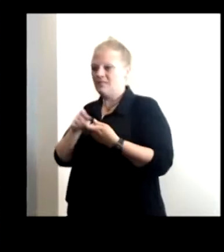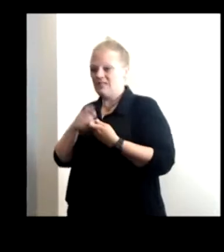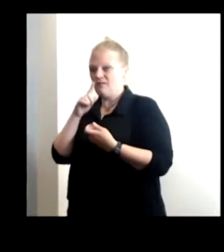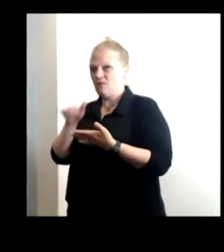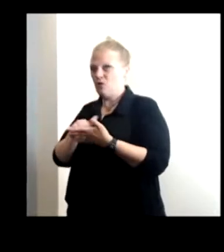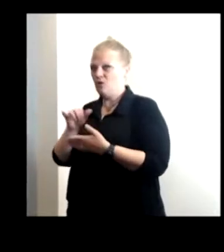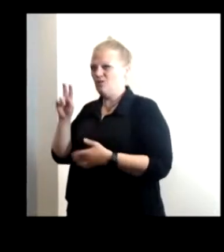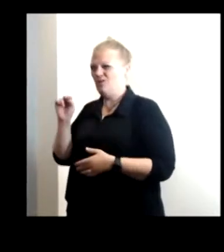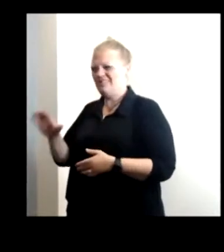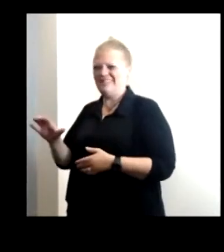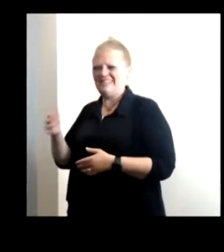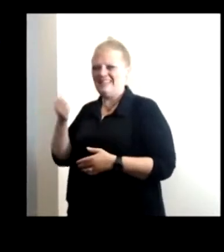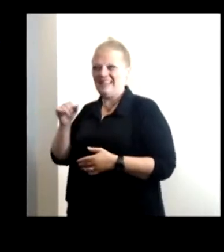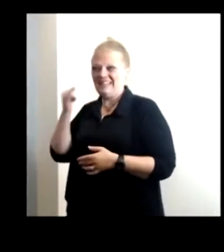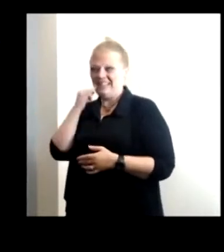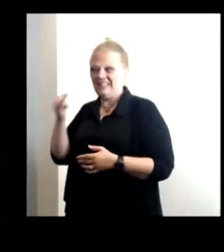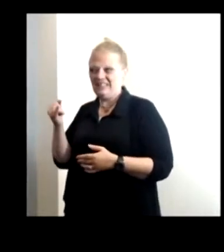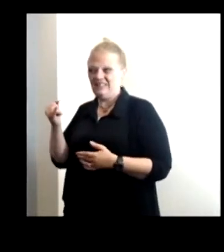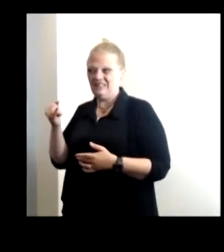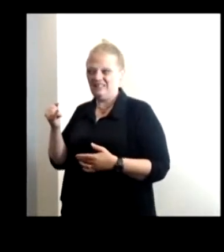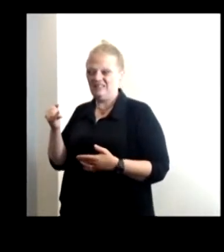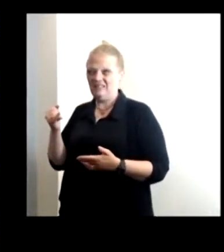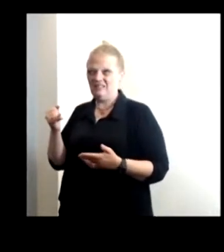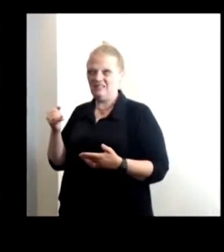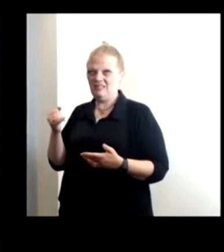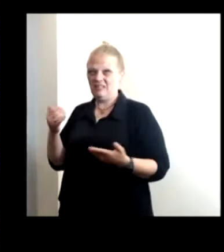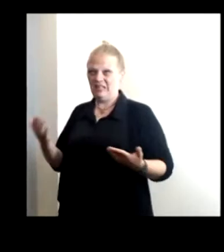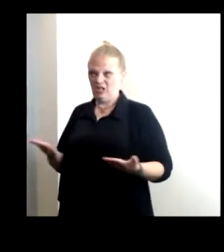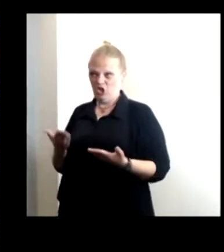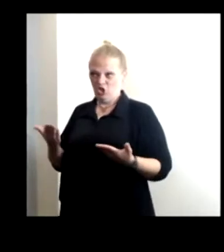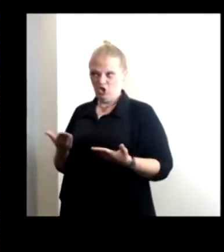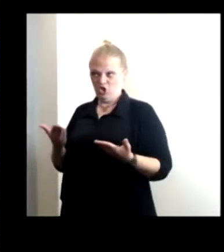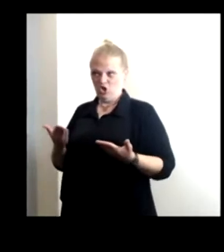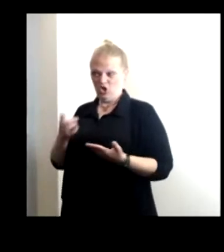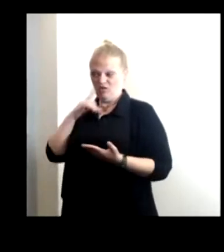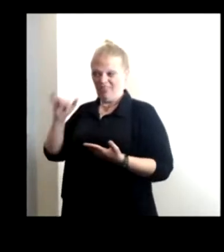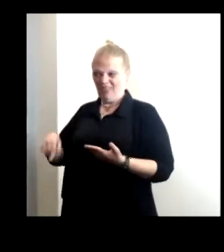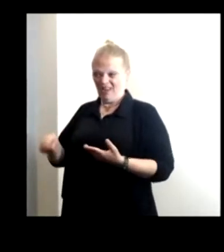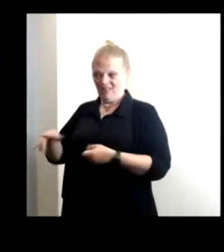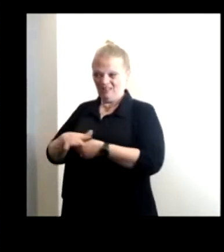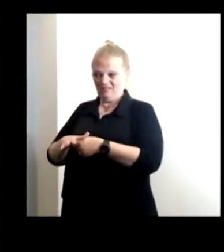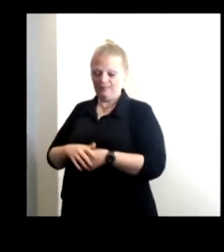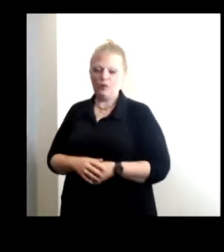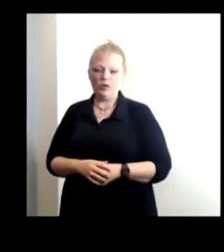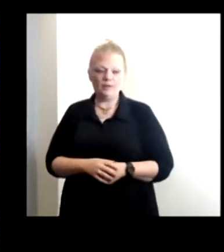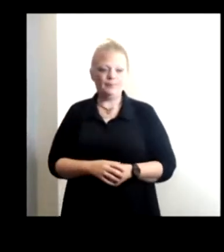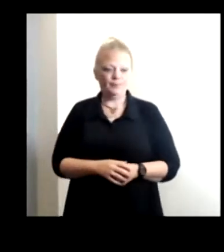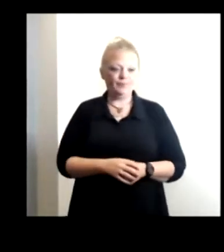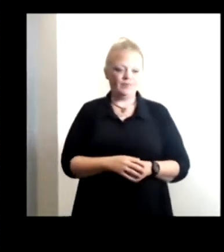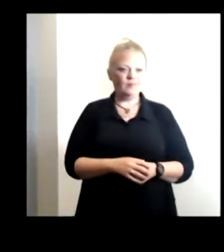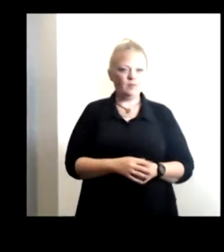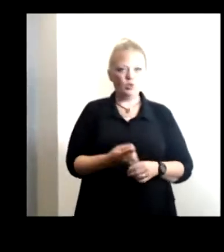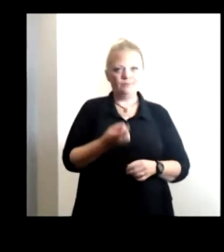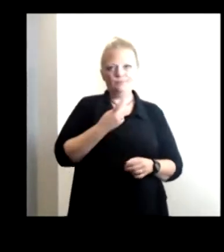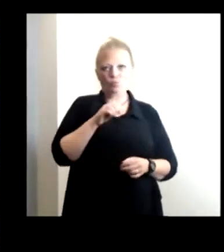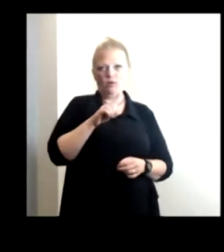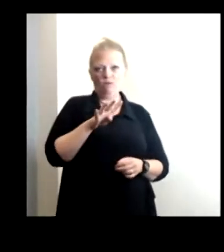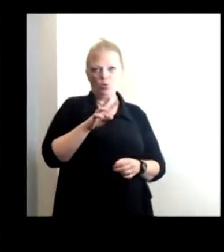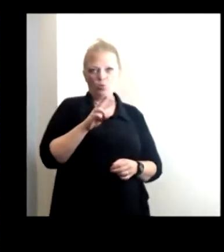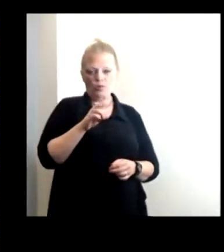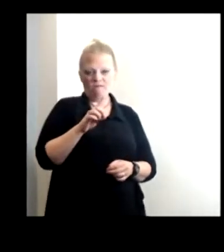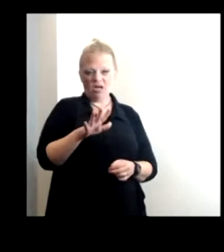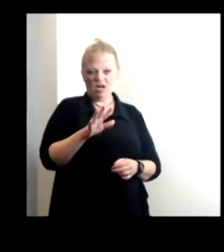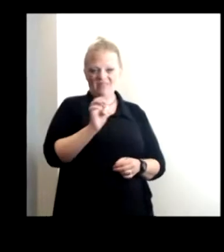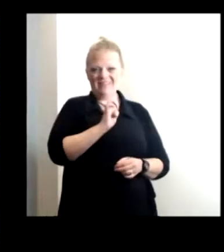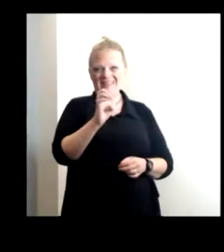York City. Any idea of what we could be looking at here in that particular zip code? Well, the question is about the 14215 zip code, which is